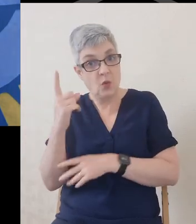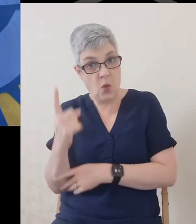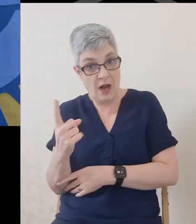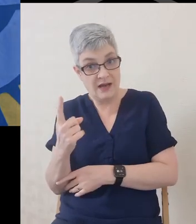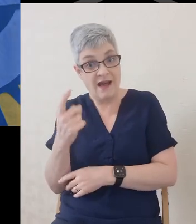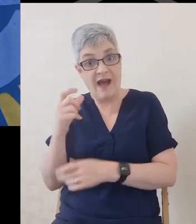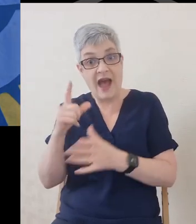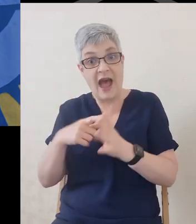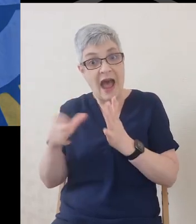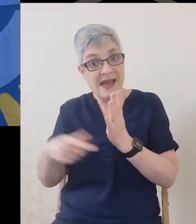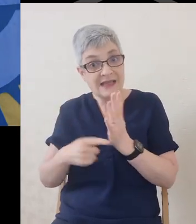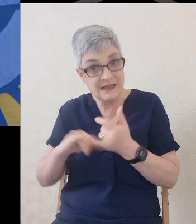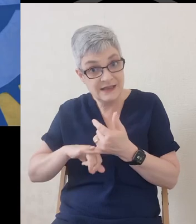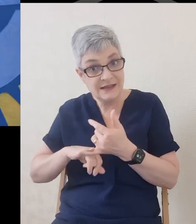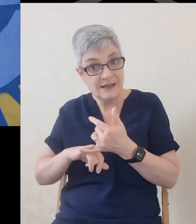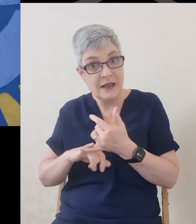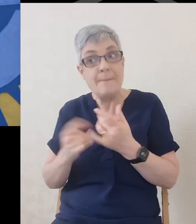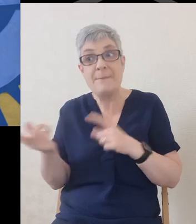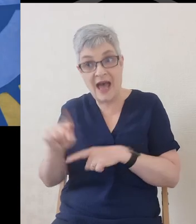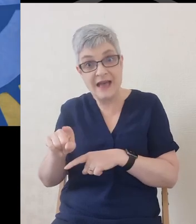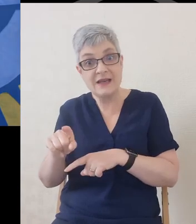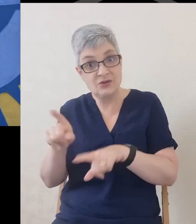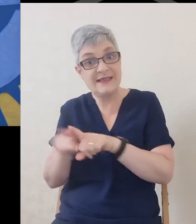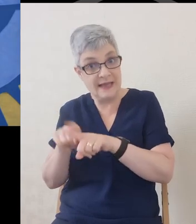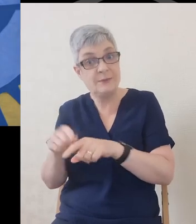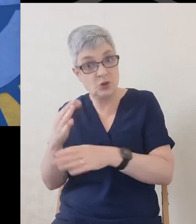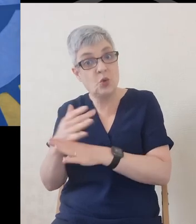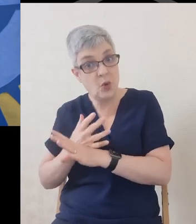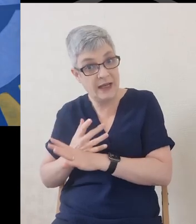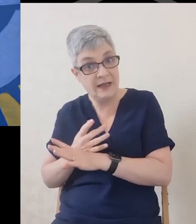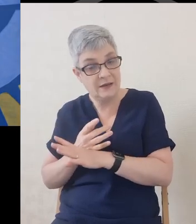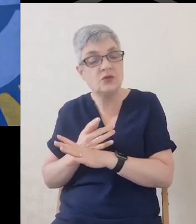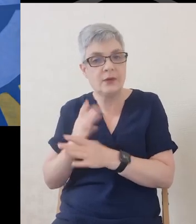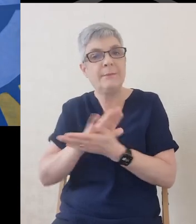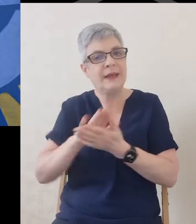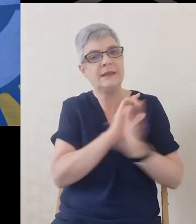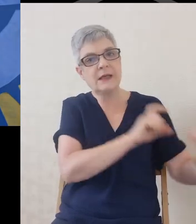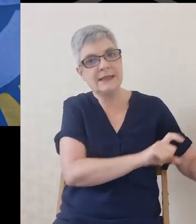he goes back to that story. There's a continuity.